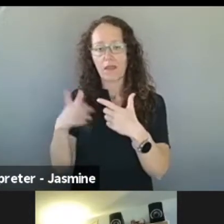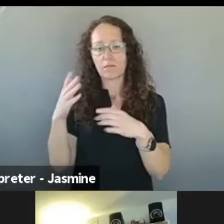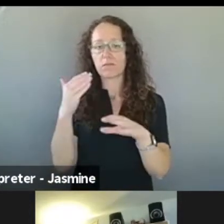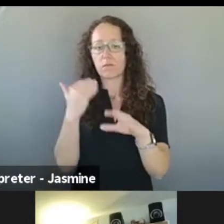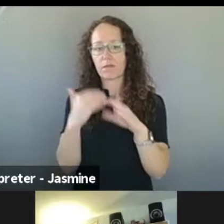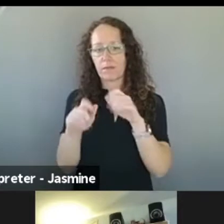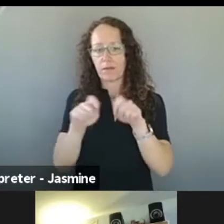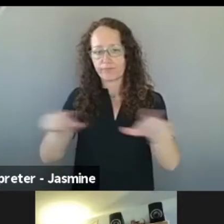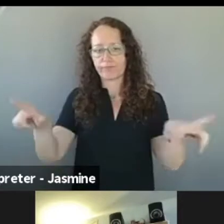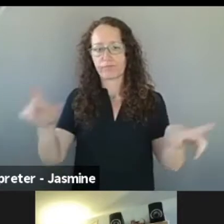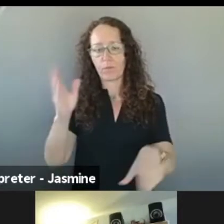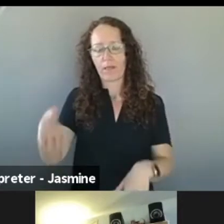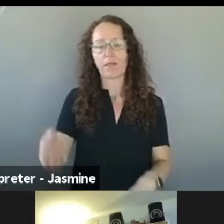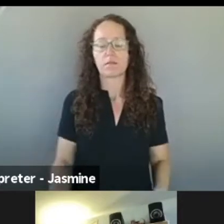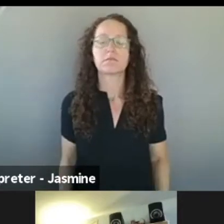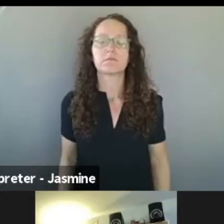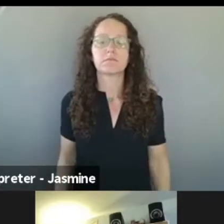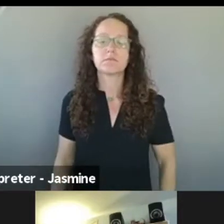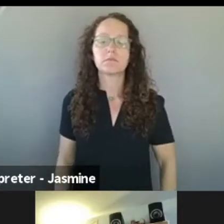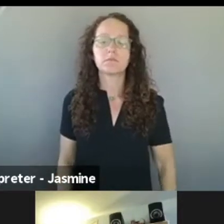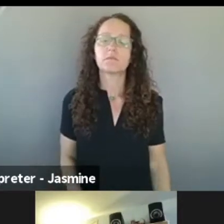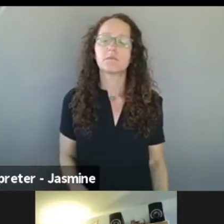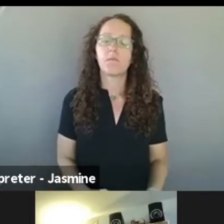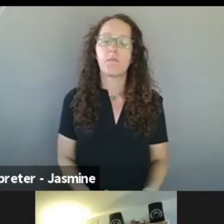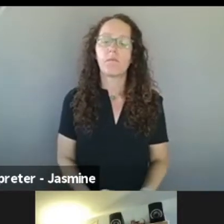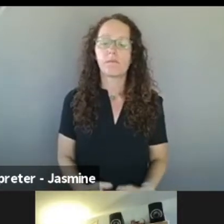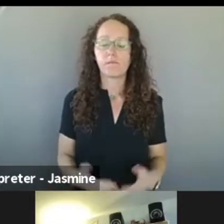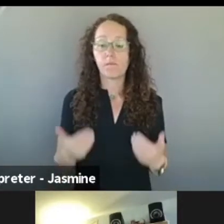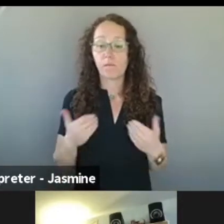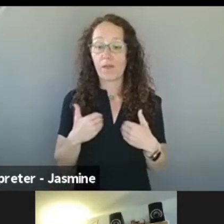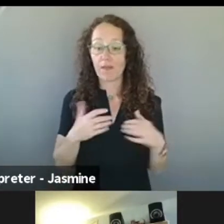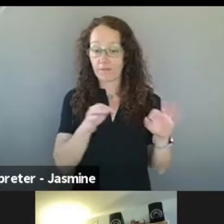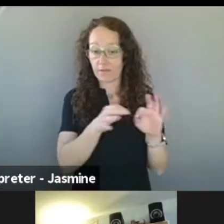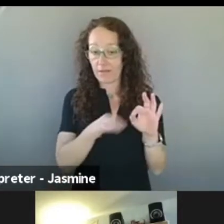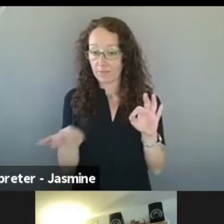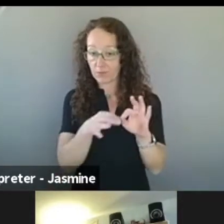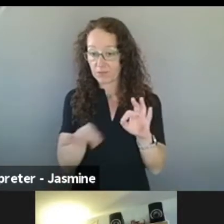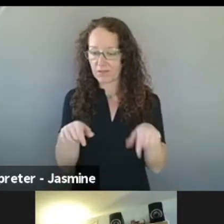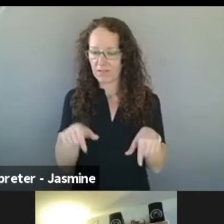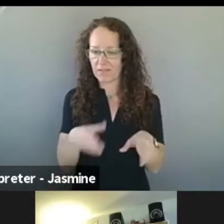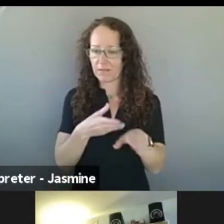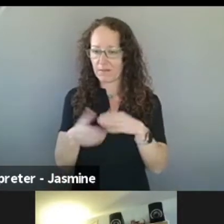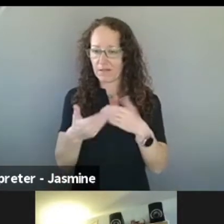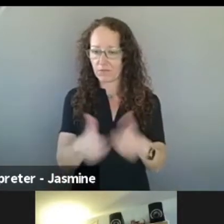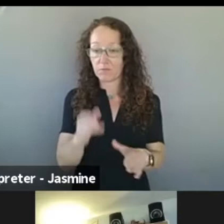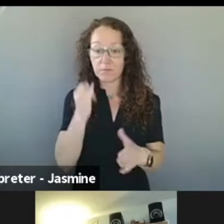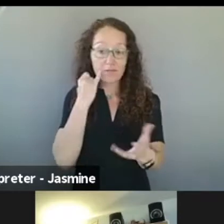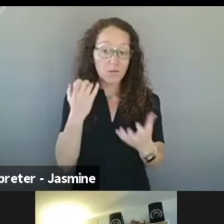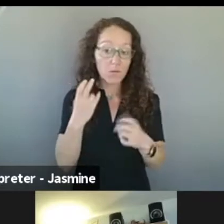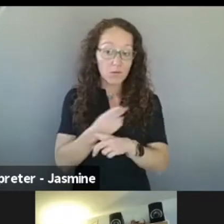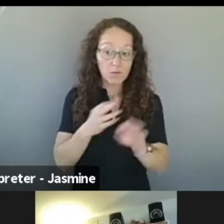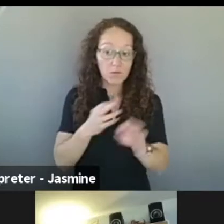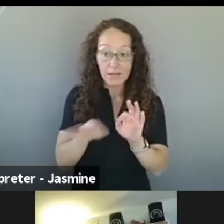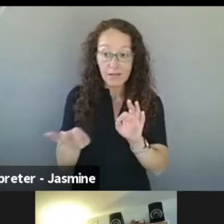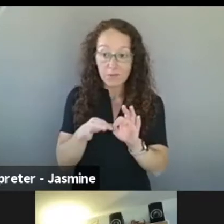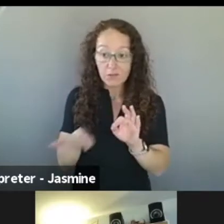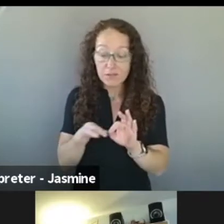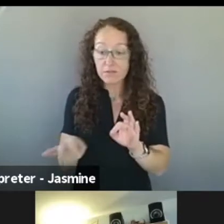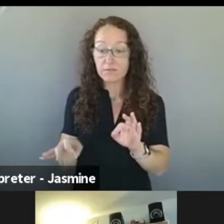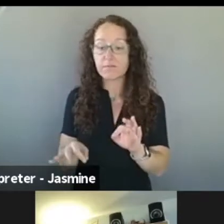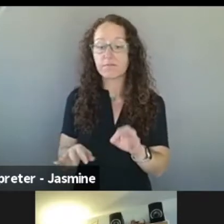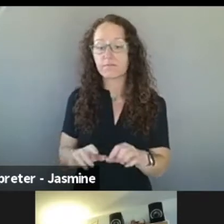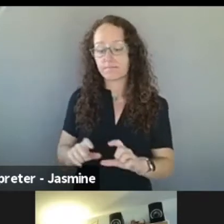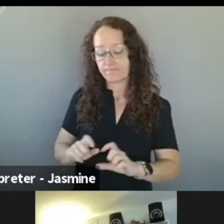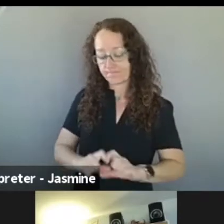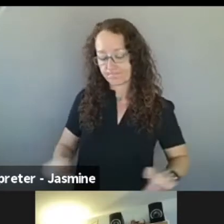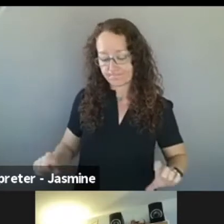days. This call includes closed captioning in the main room. To activate this setting, please click the live transcript button